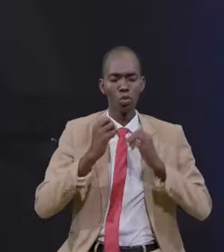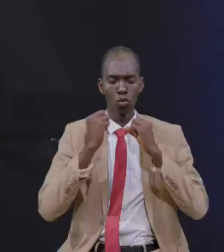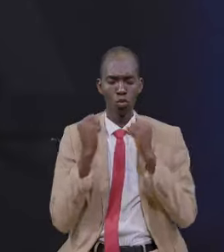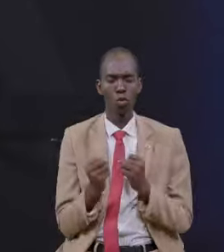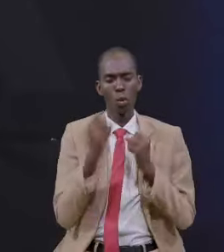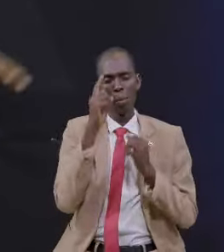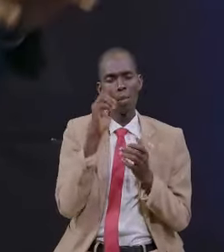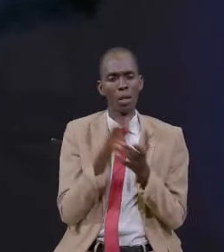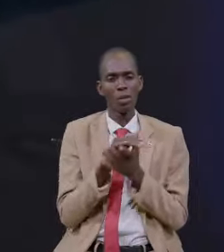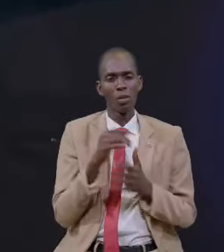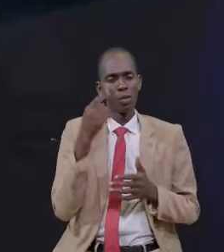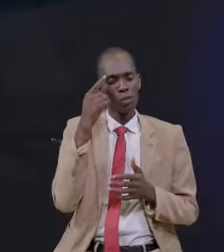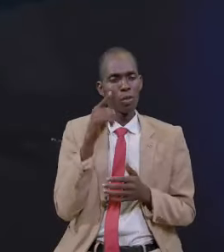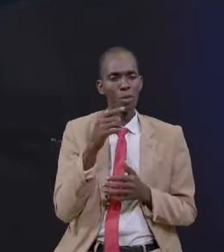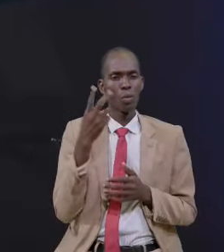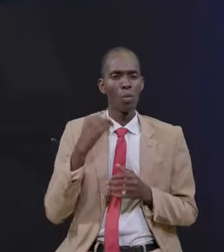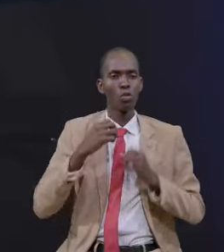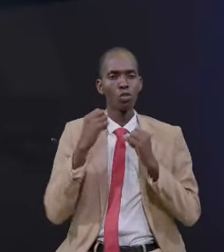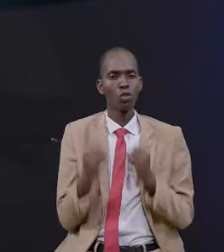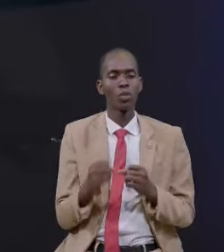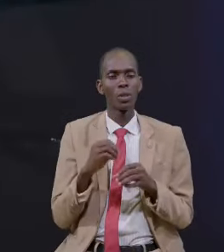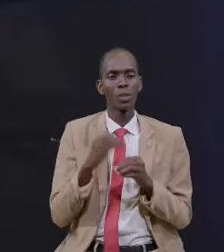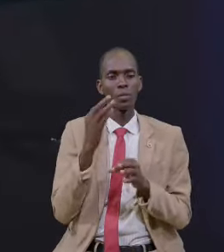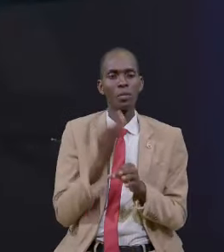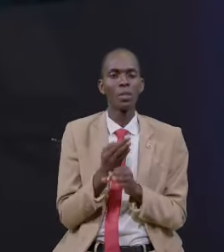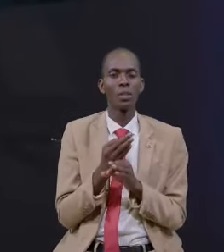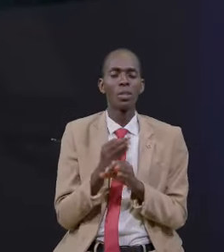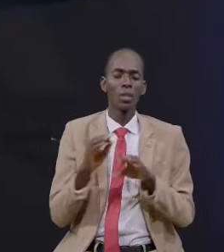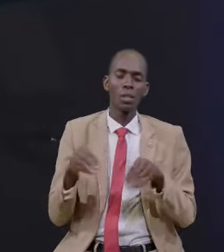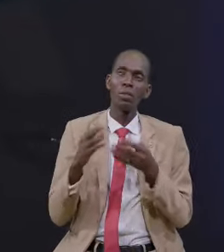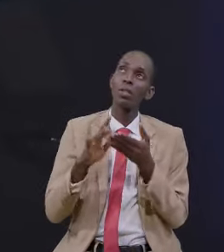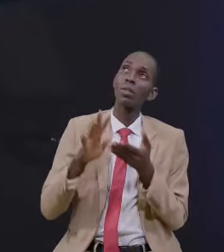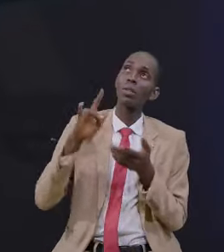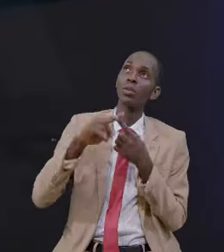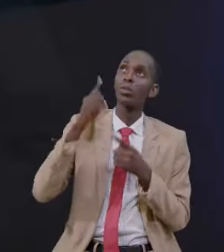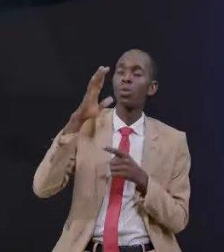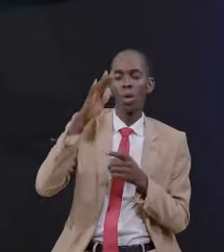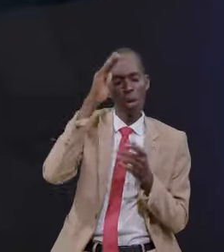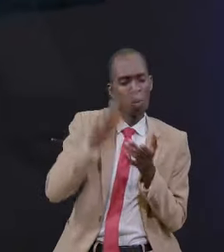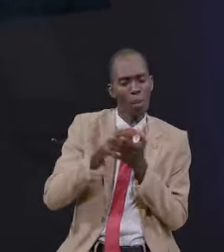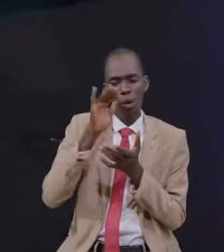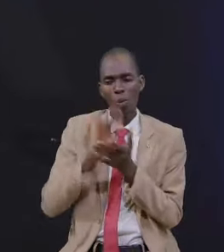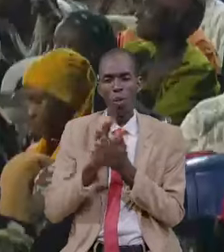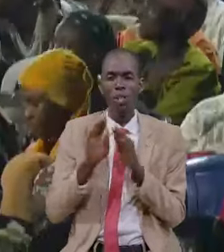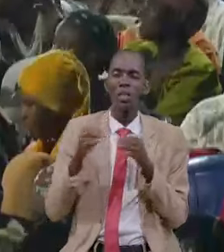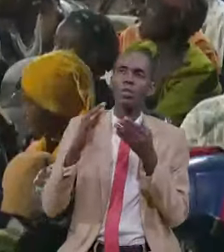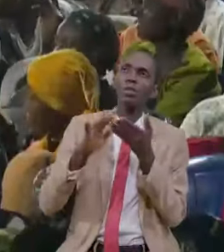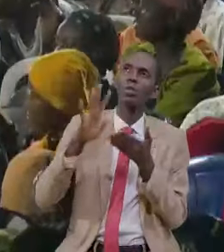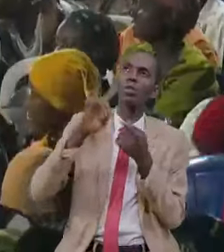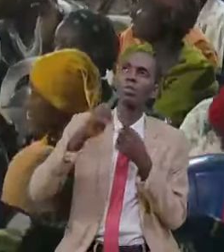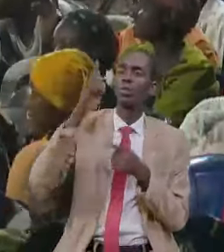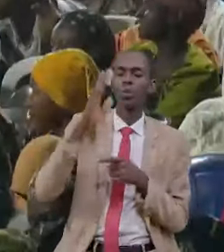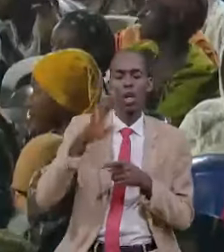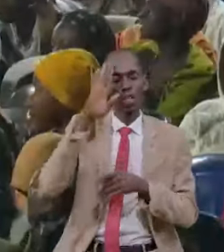in faith, giving glory to God. Husband and wife, giving glory to God. Son and